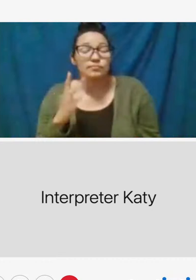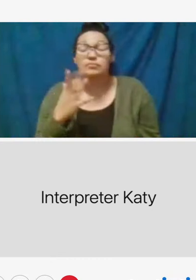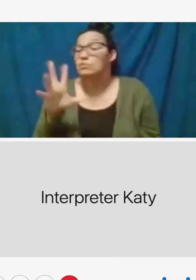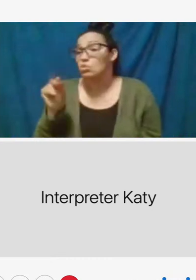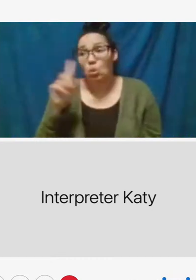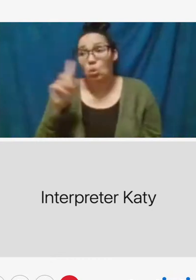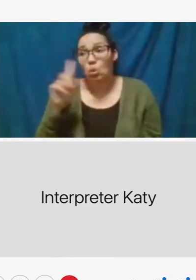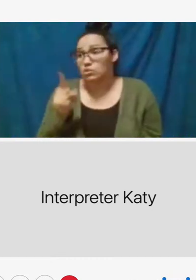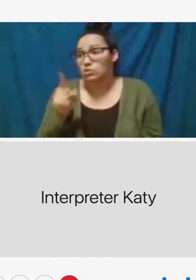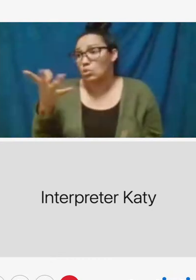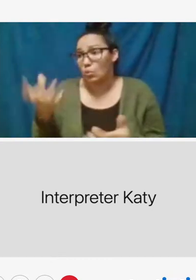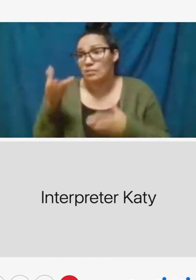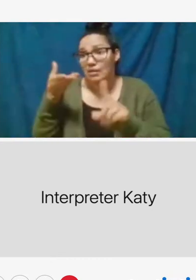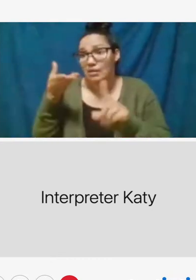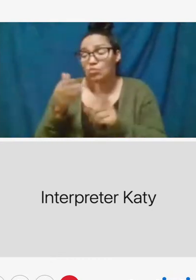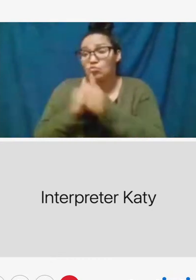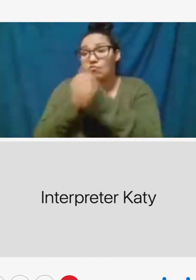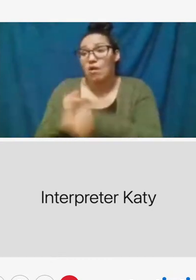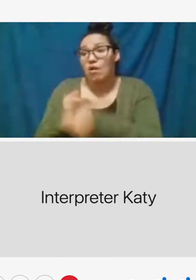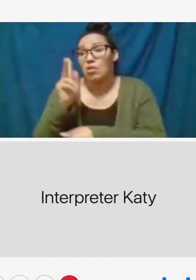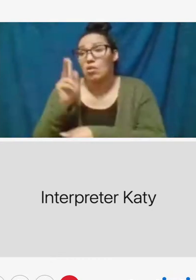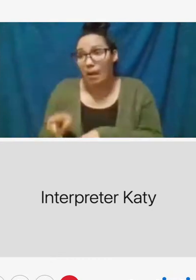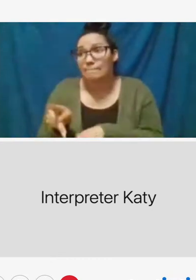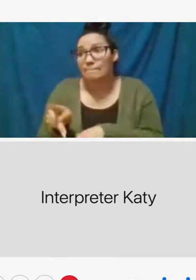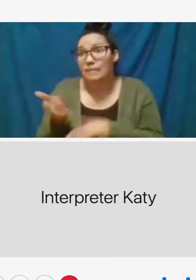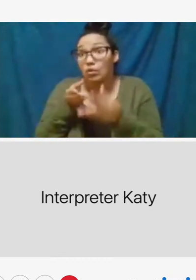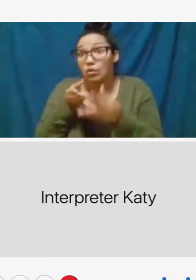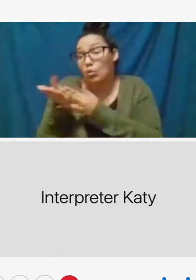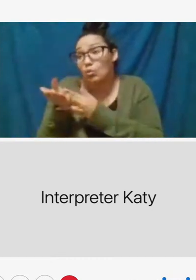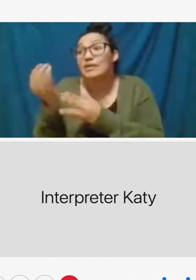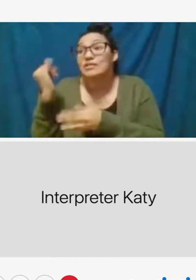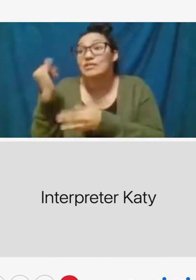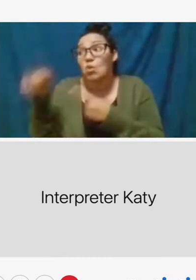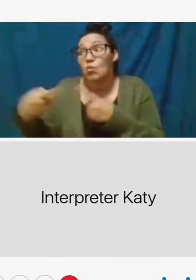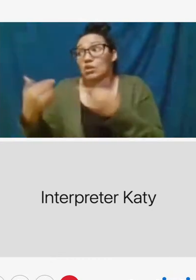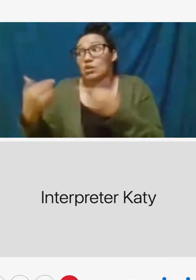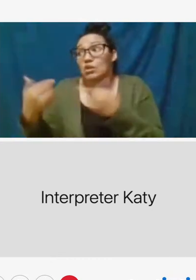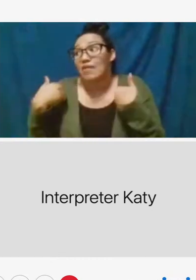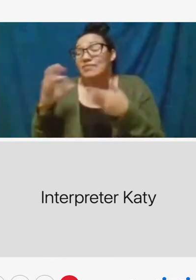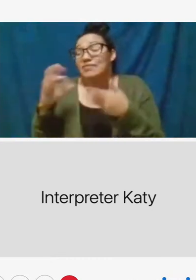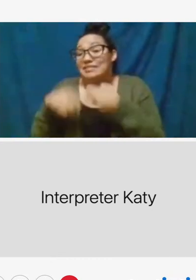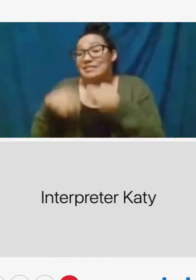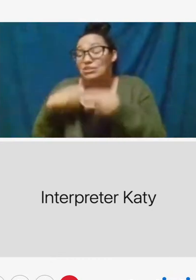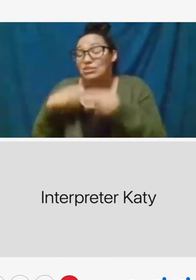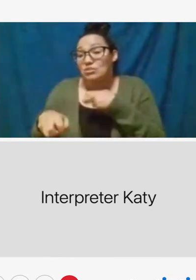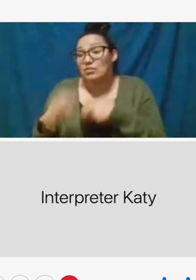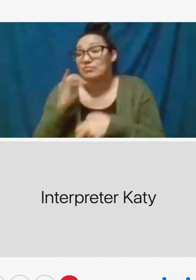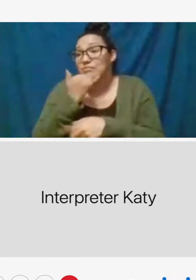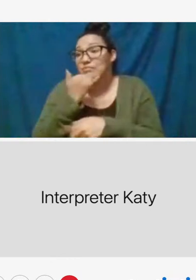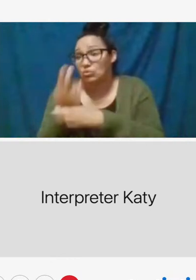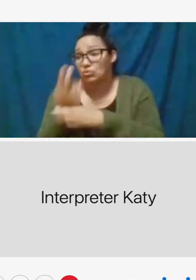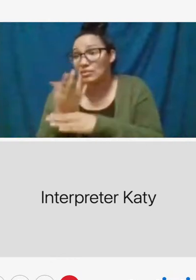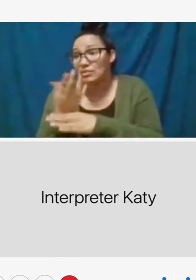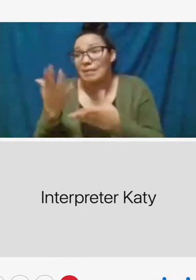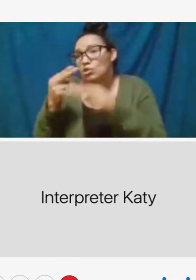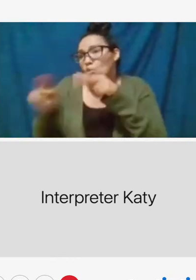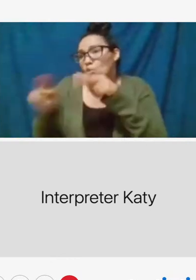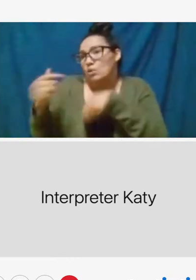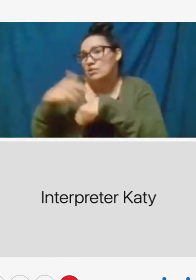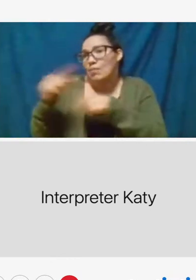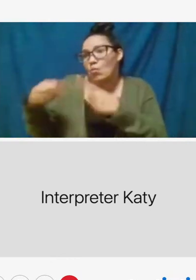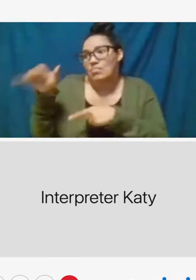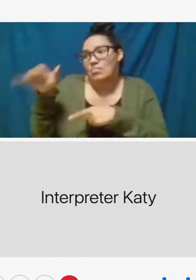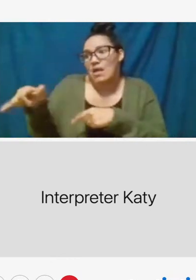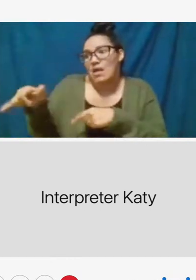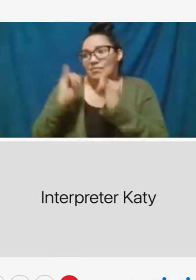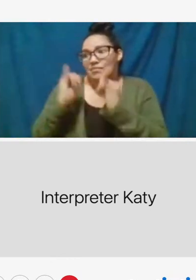there to follow through because when you're dealing with issues of substance abuse you may only have a short window of time where that individual is is sober and